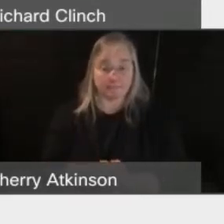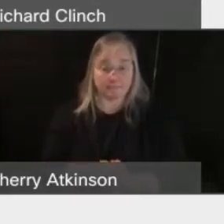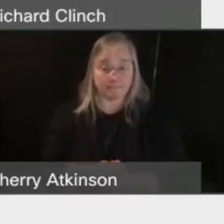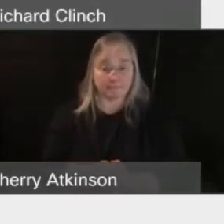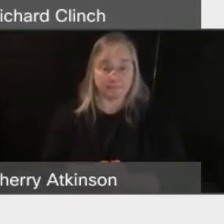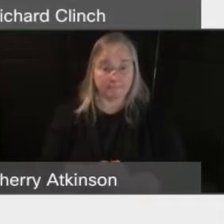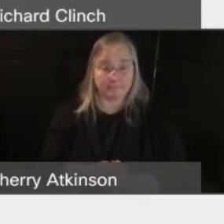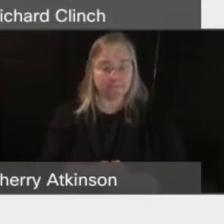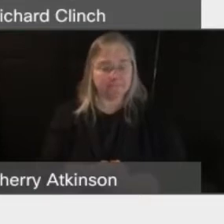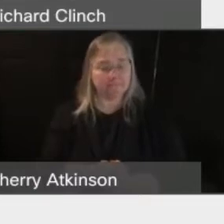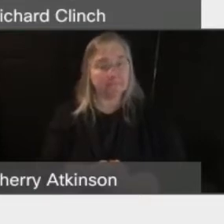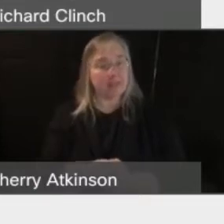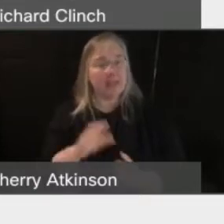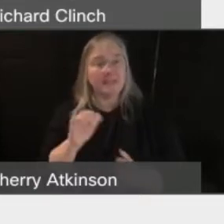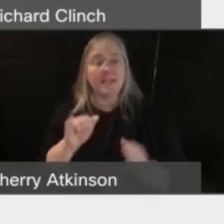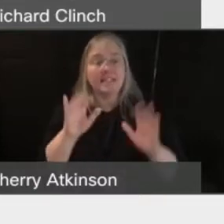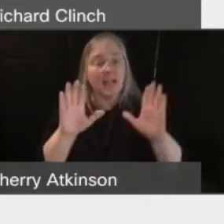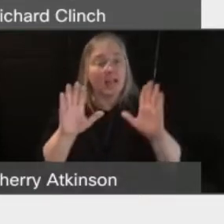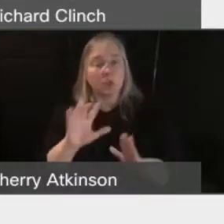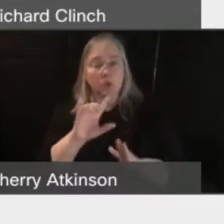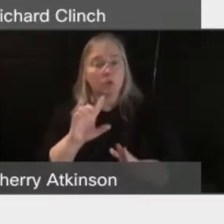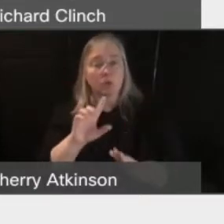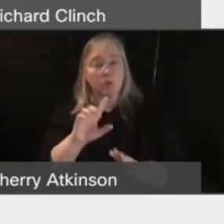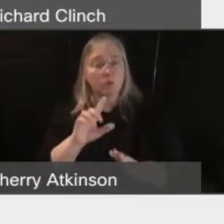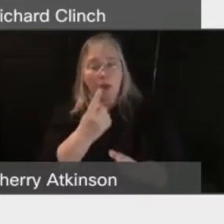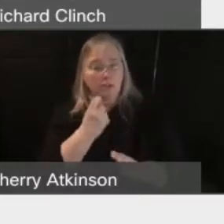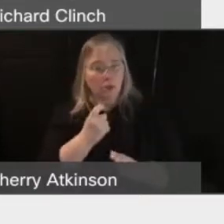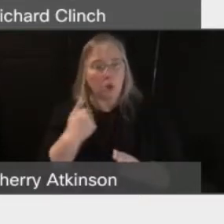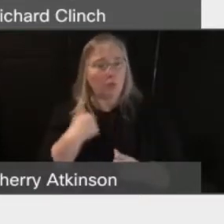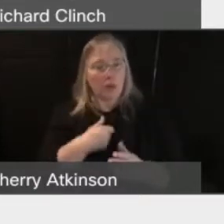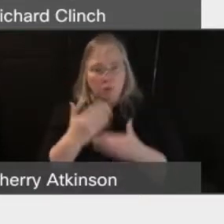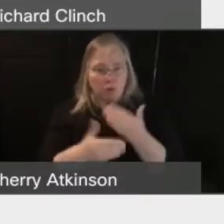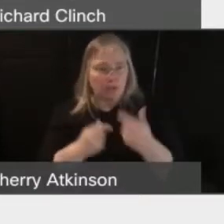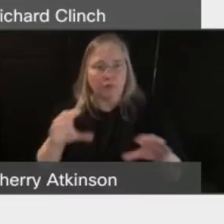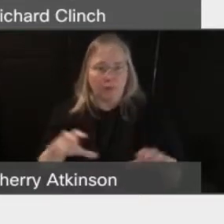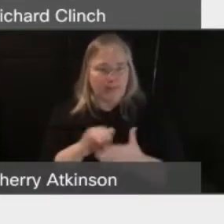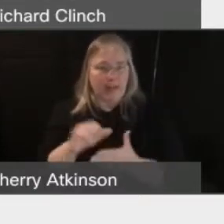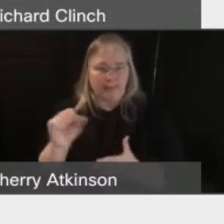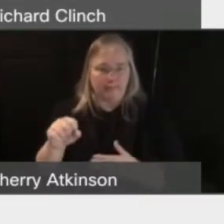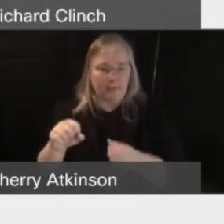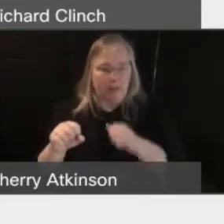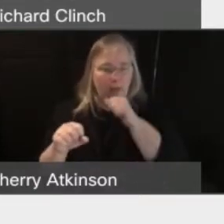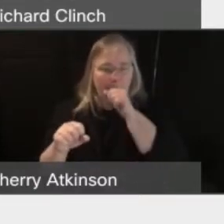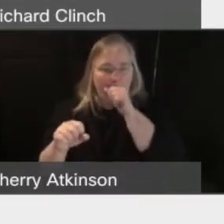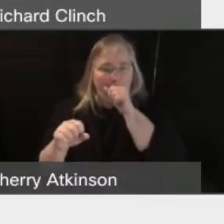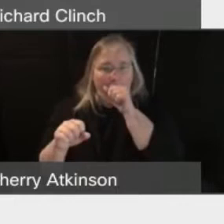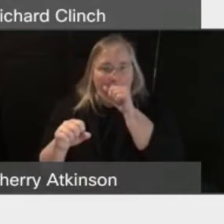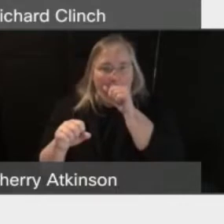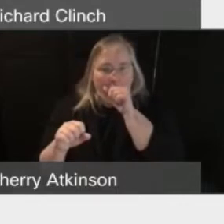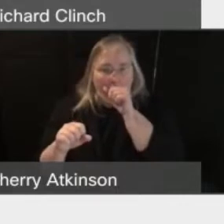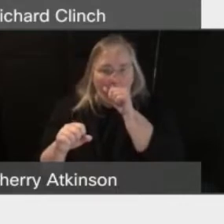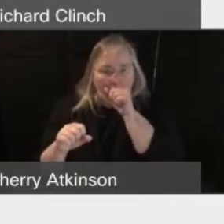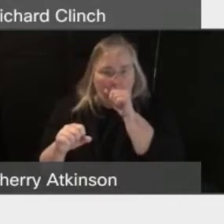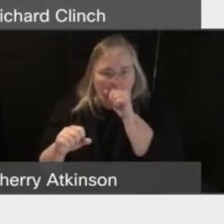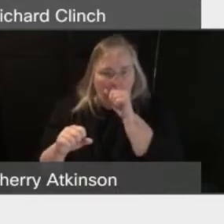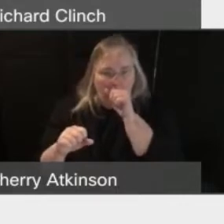That is an excellent question. We are in the process of doing that, and all of my comments that I have made over the last several days as